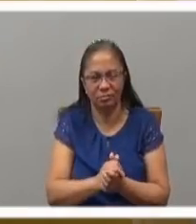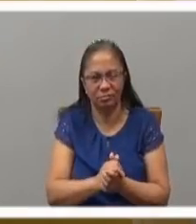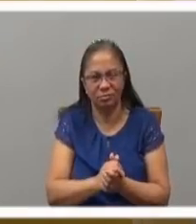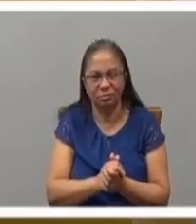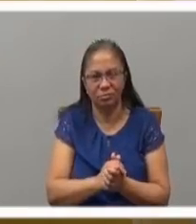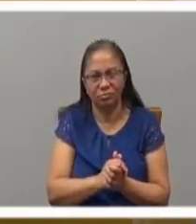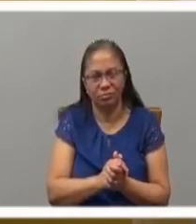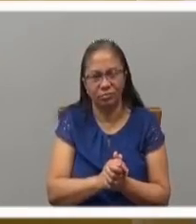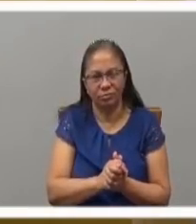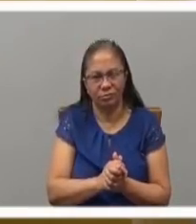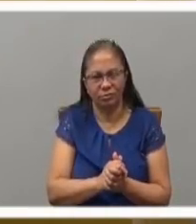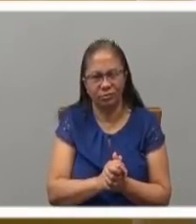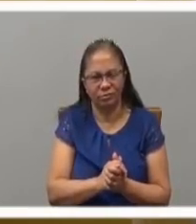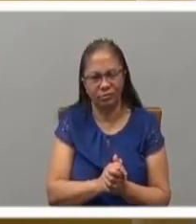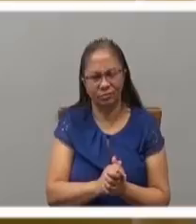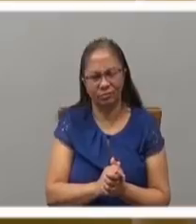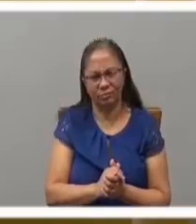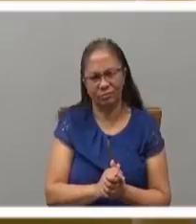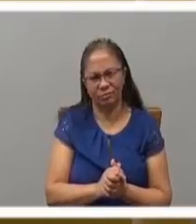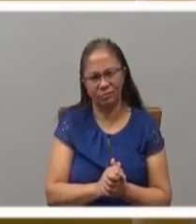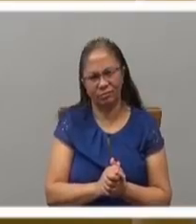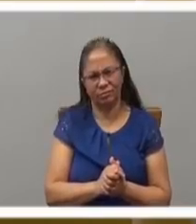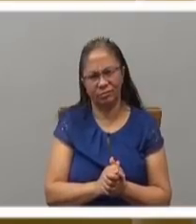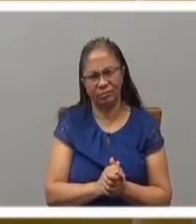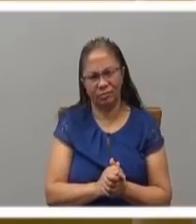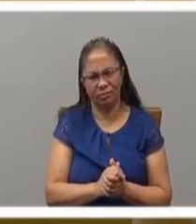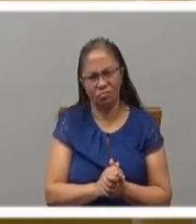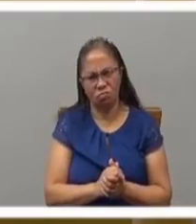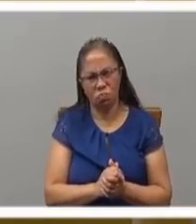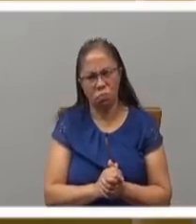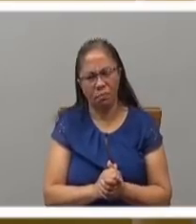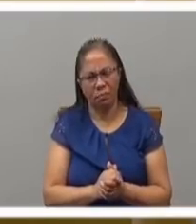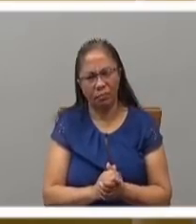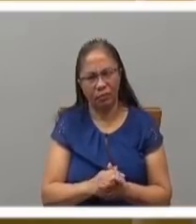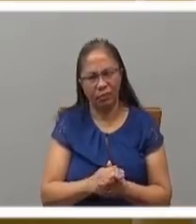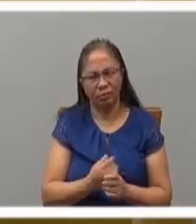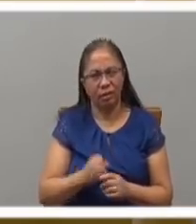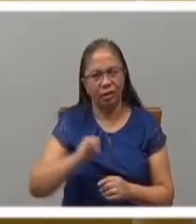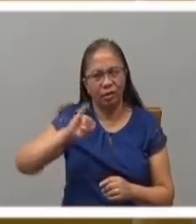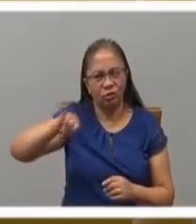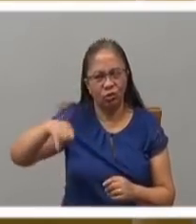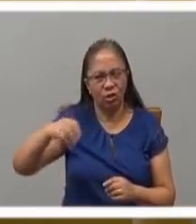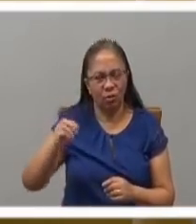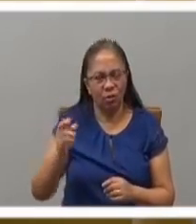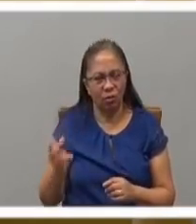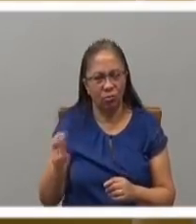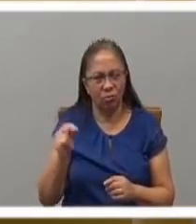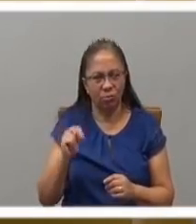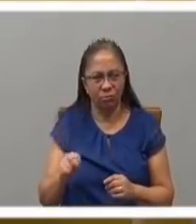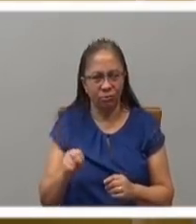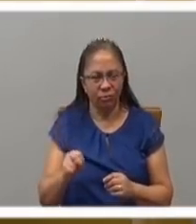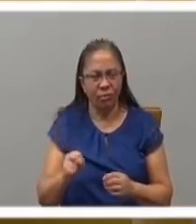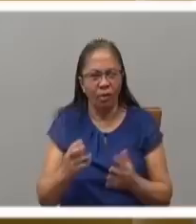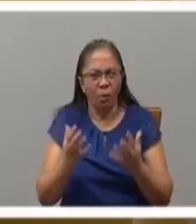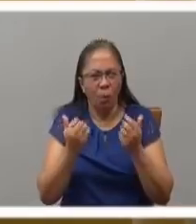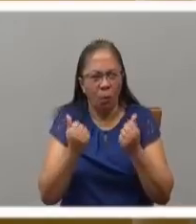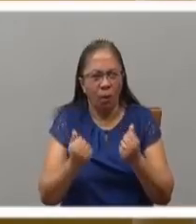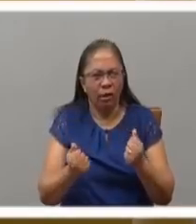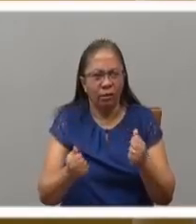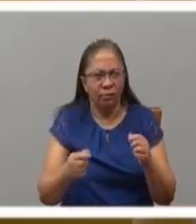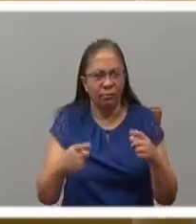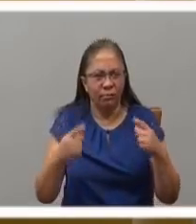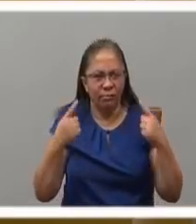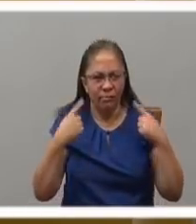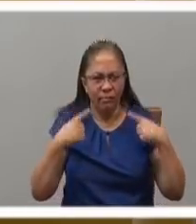And so this is the meaning, this is the understanding of faith for, that John the Evangelist intends to communicate right through